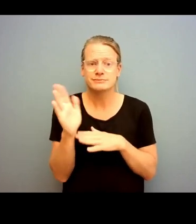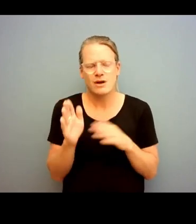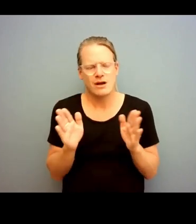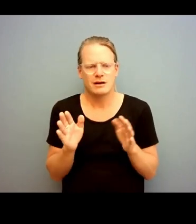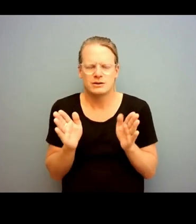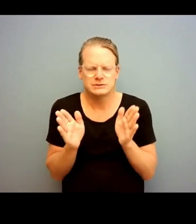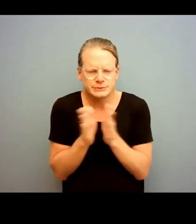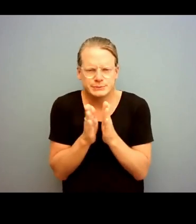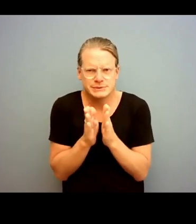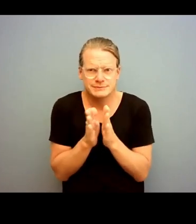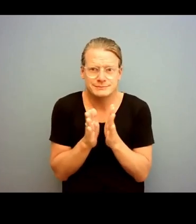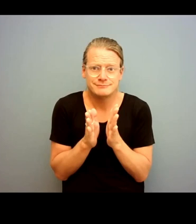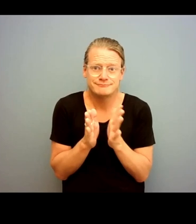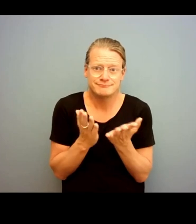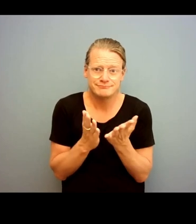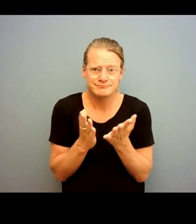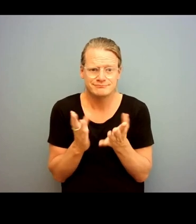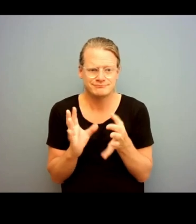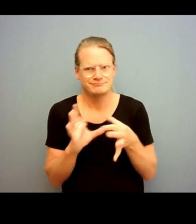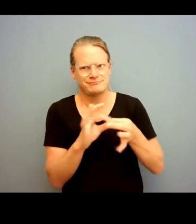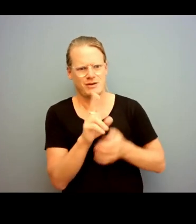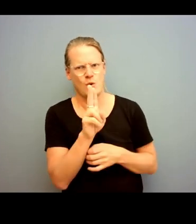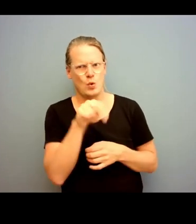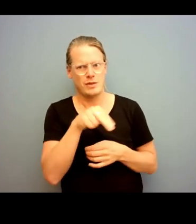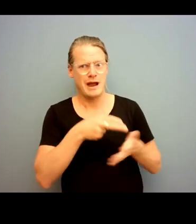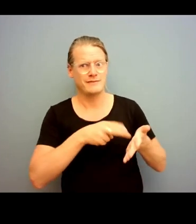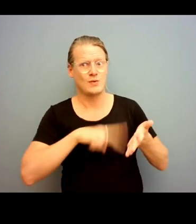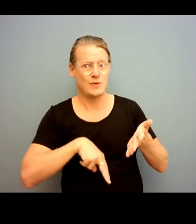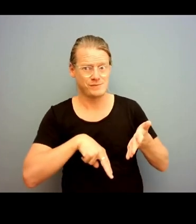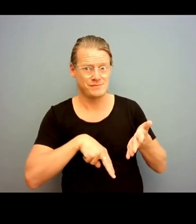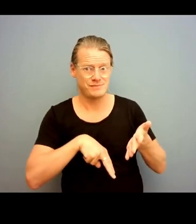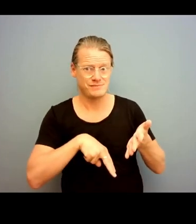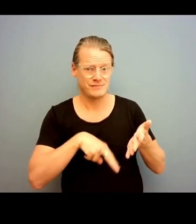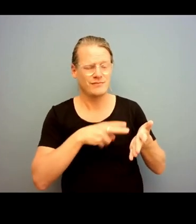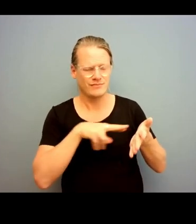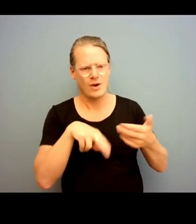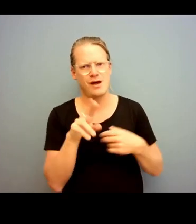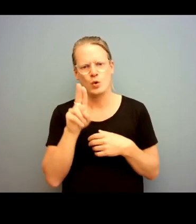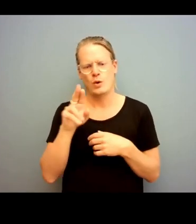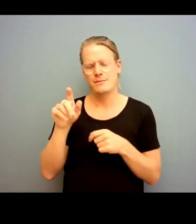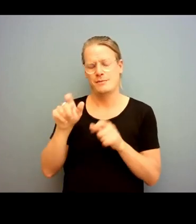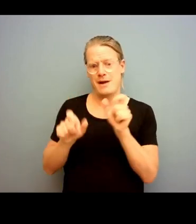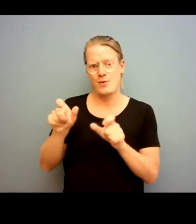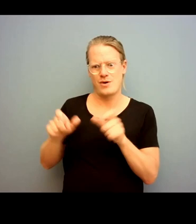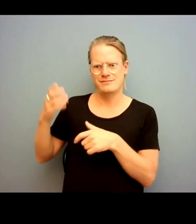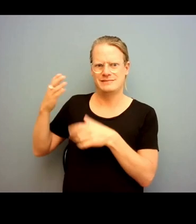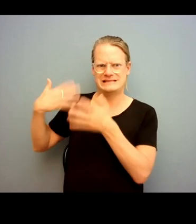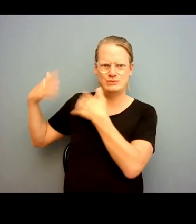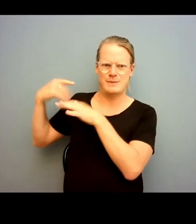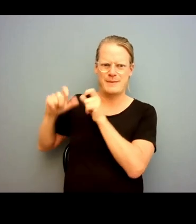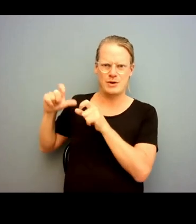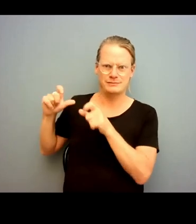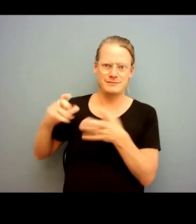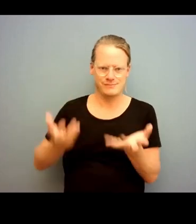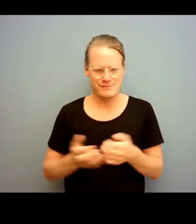Declaration on the Rights of Indigenous Peoples. I will also comment on the mandate of